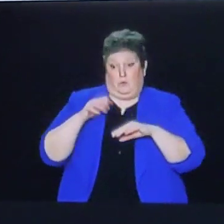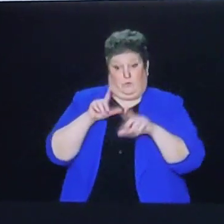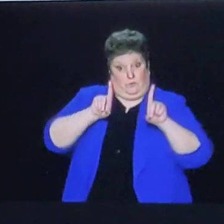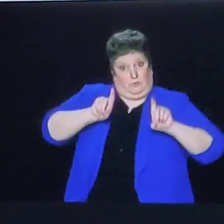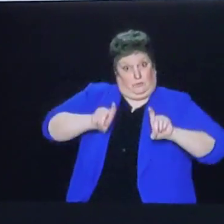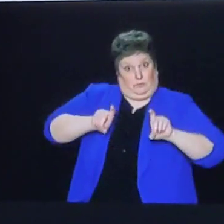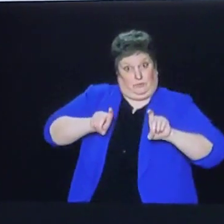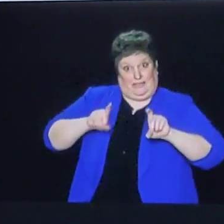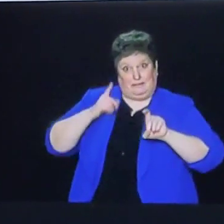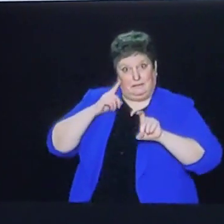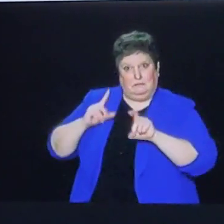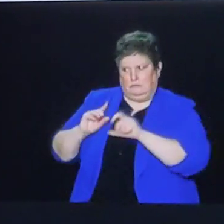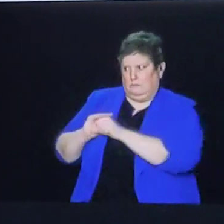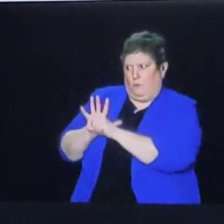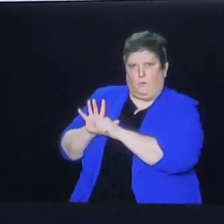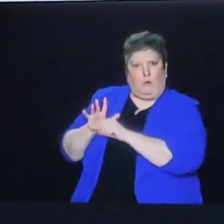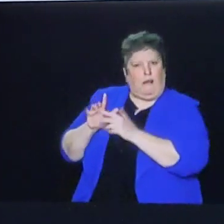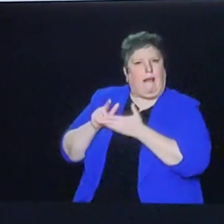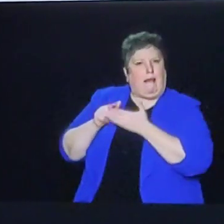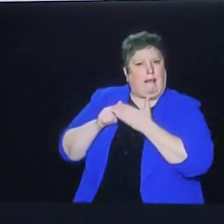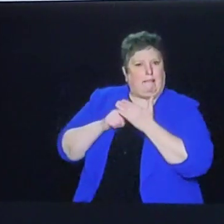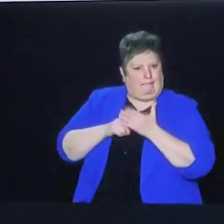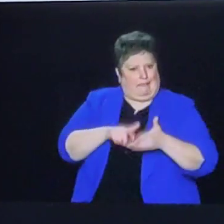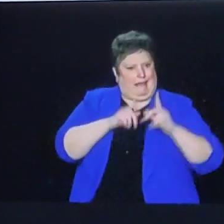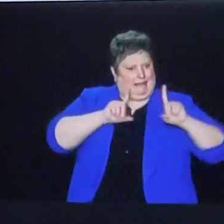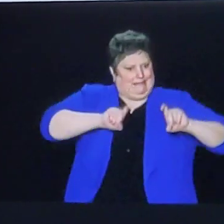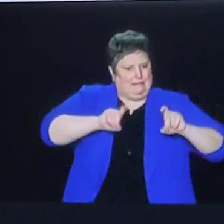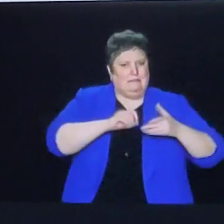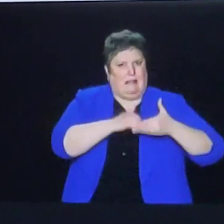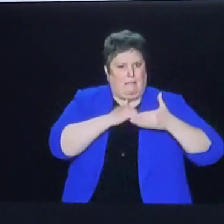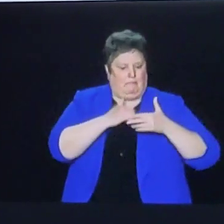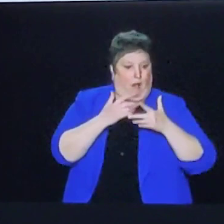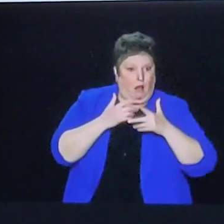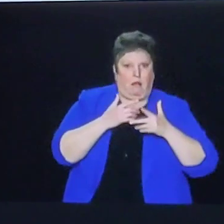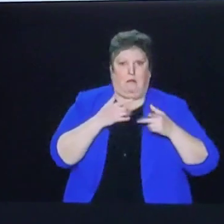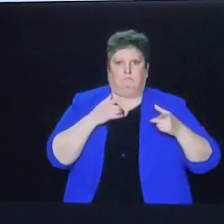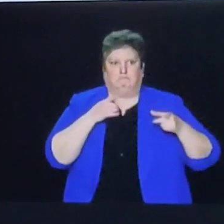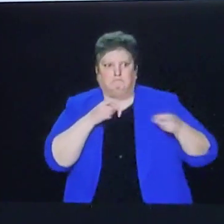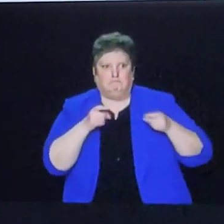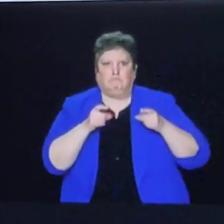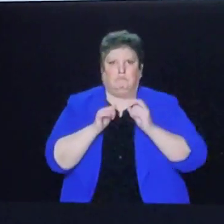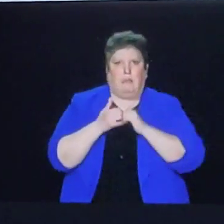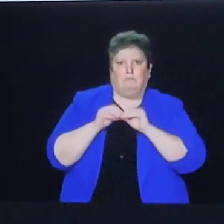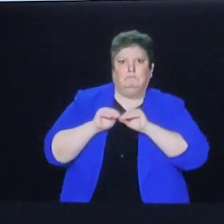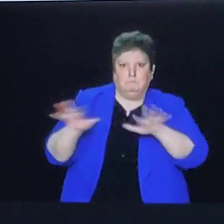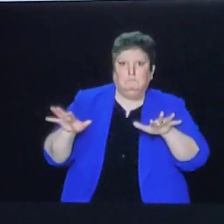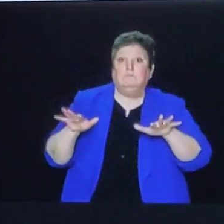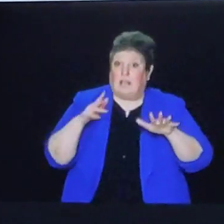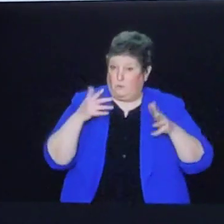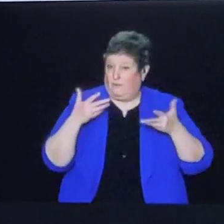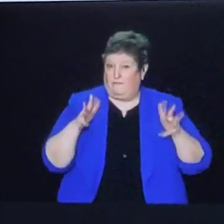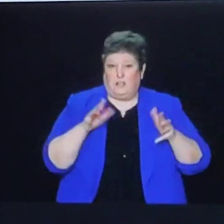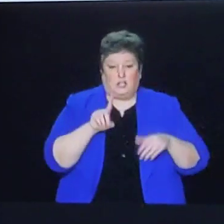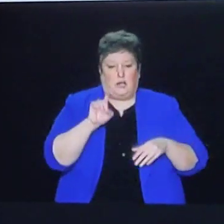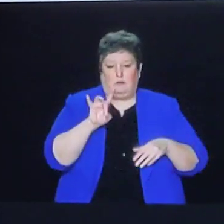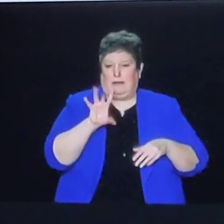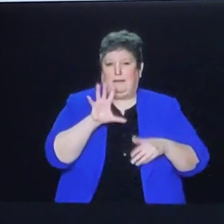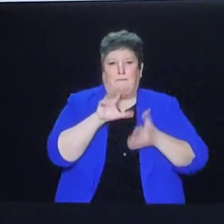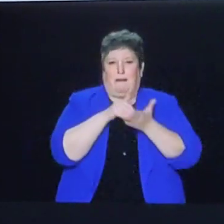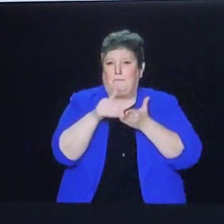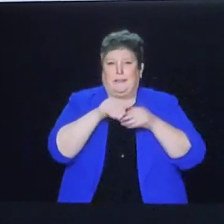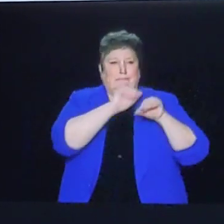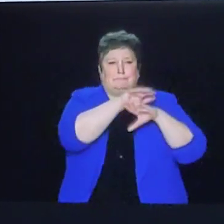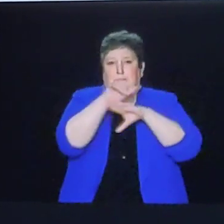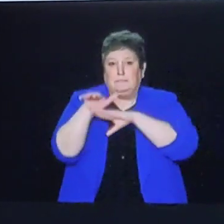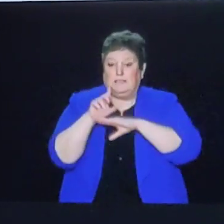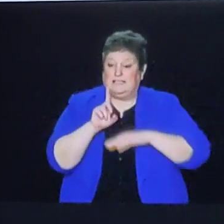our government had delivered 85 million of such tests to provinces and territories. In December 2021